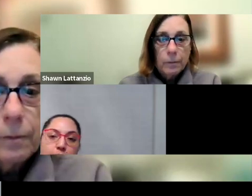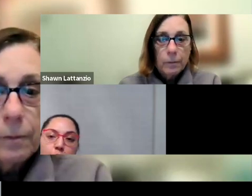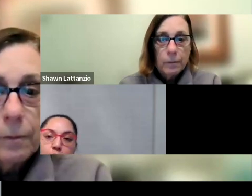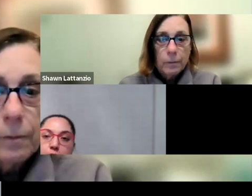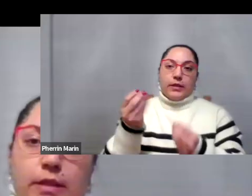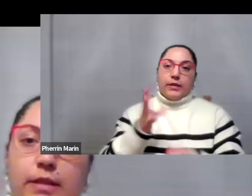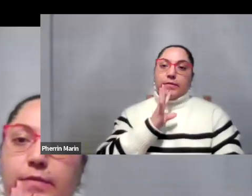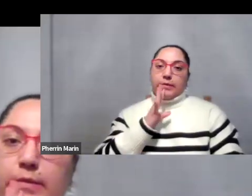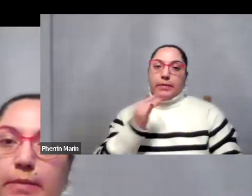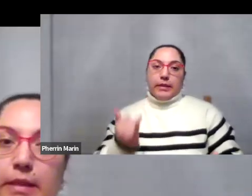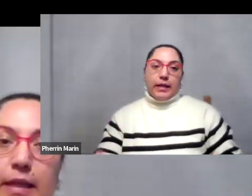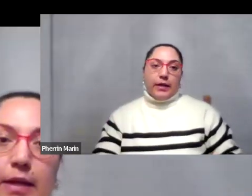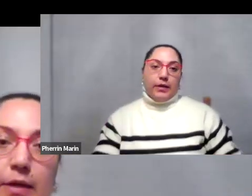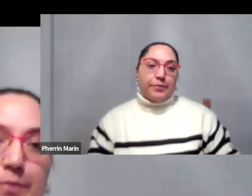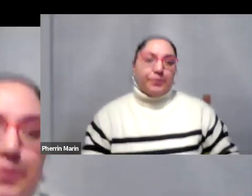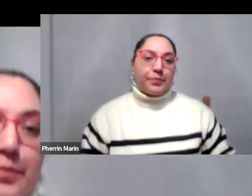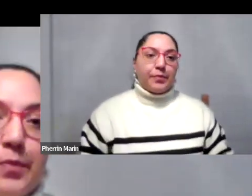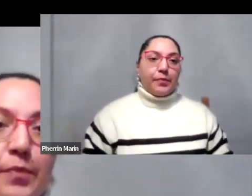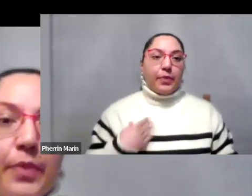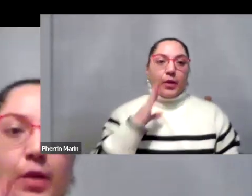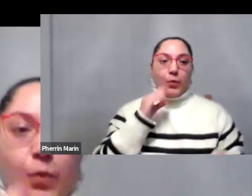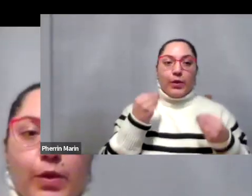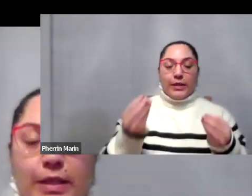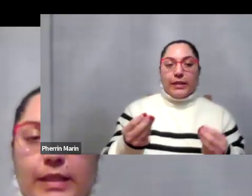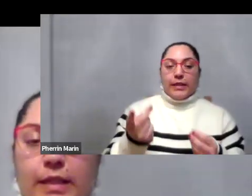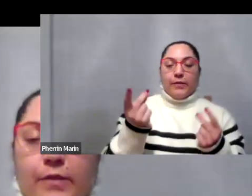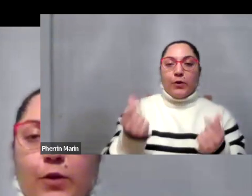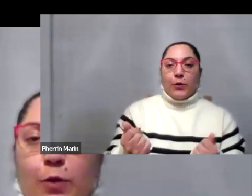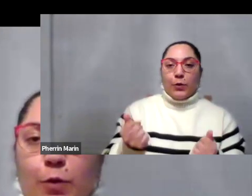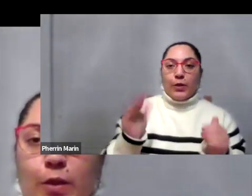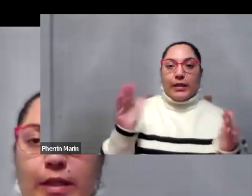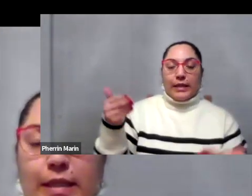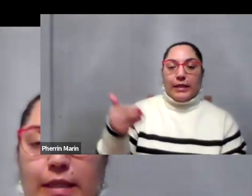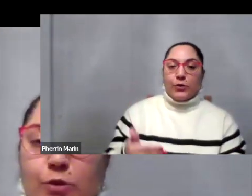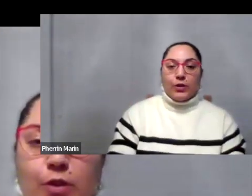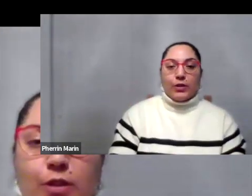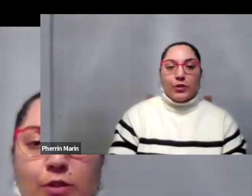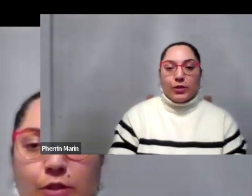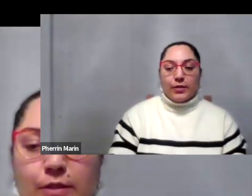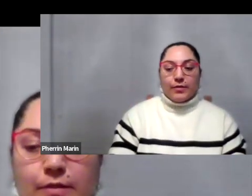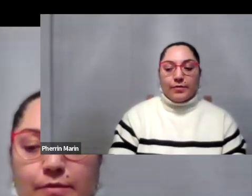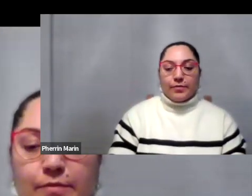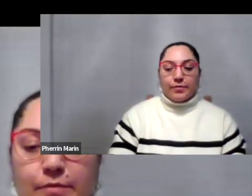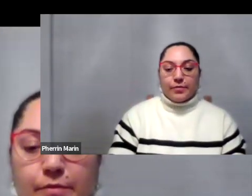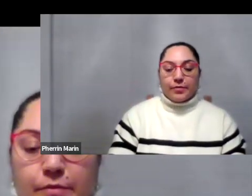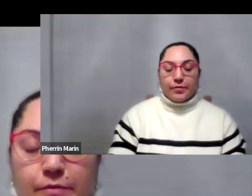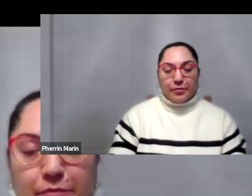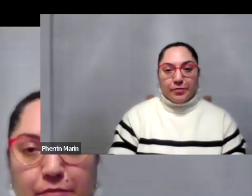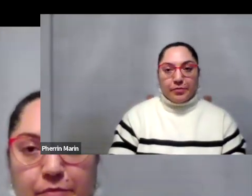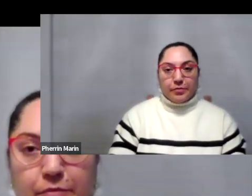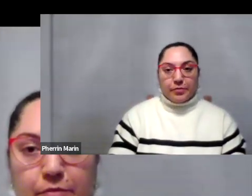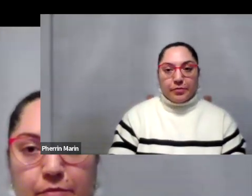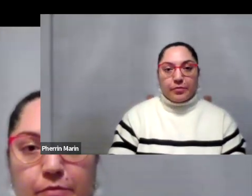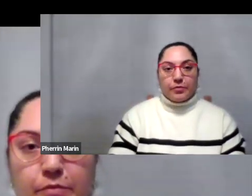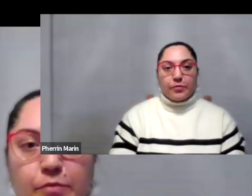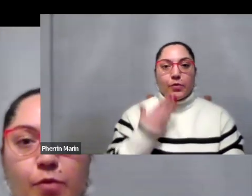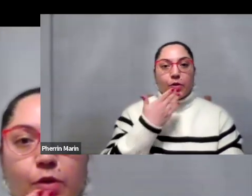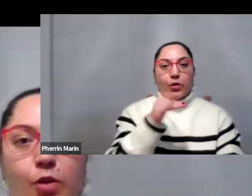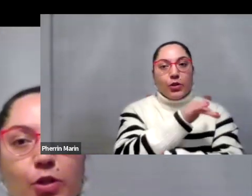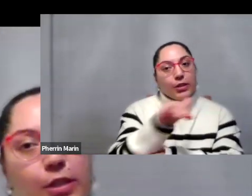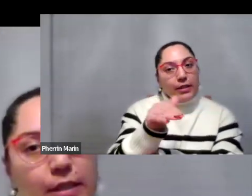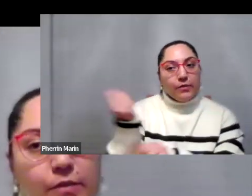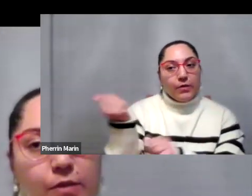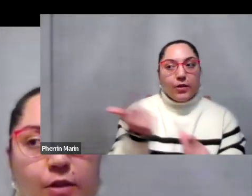I'll do a quick introduction while you get that pulled up, Melissa. Thank you very much. All right, thank you. Good evening,